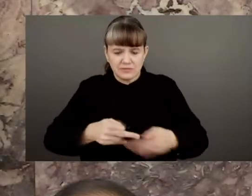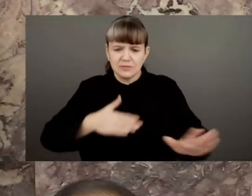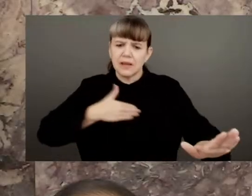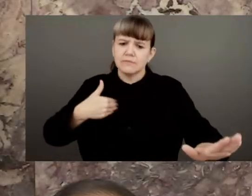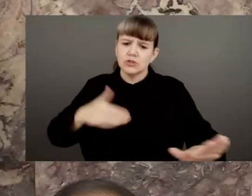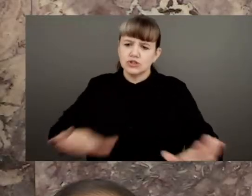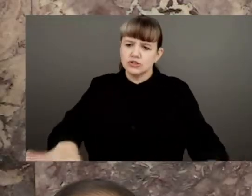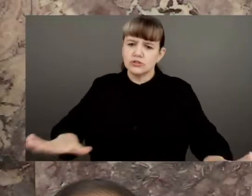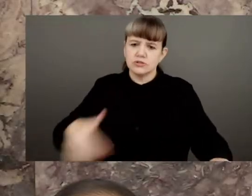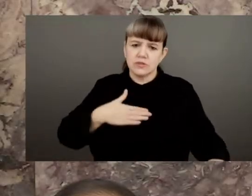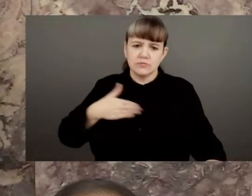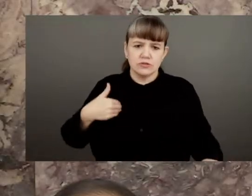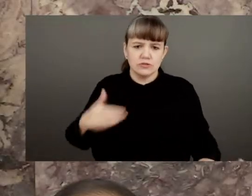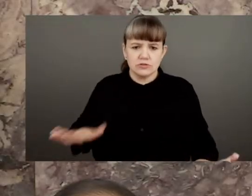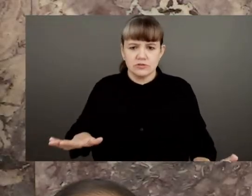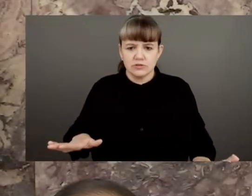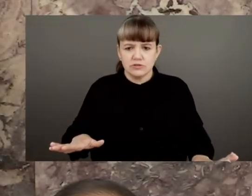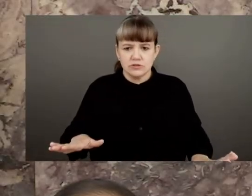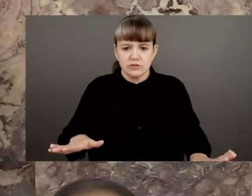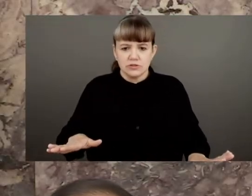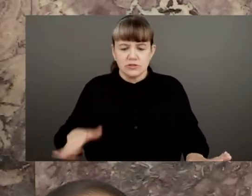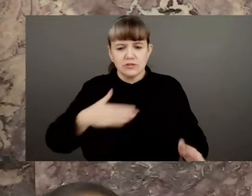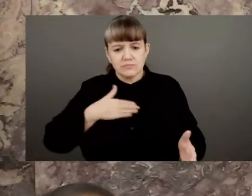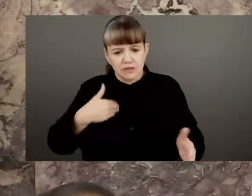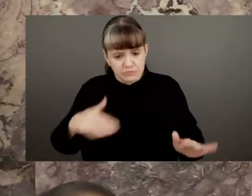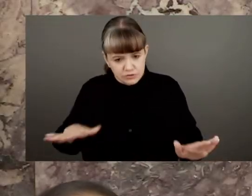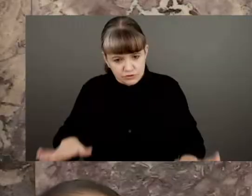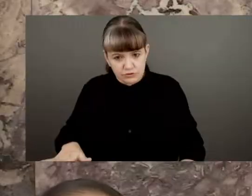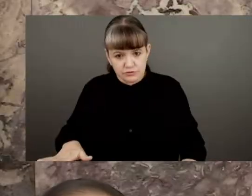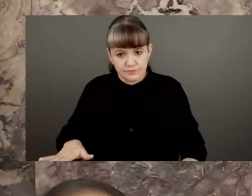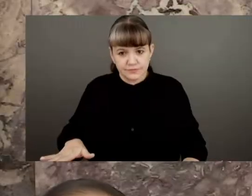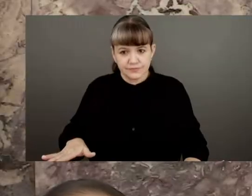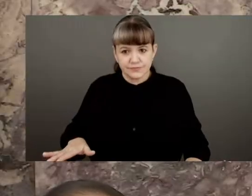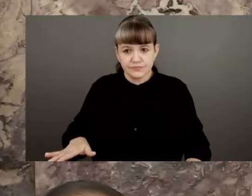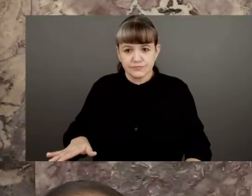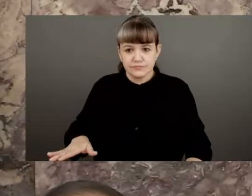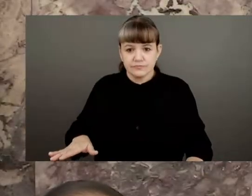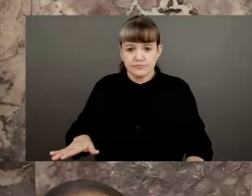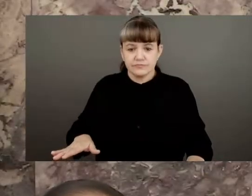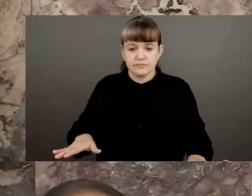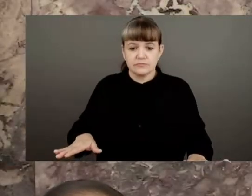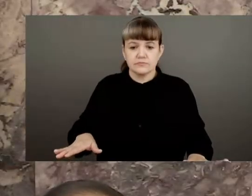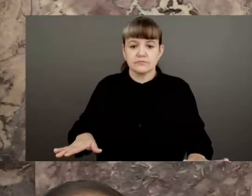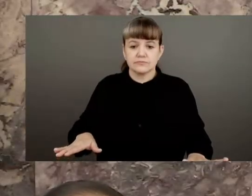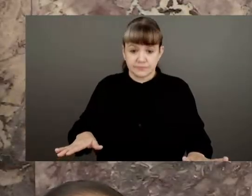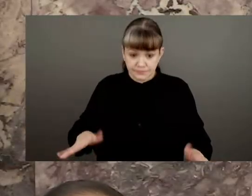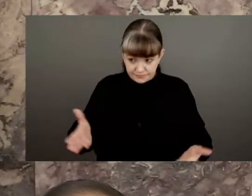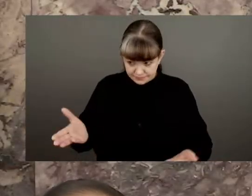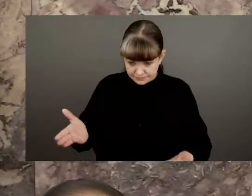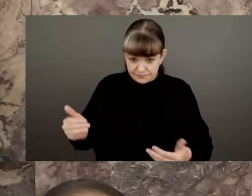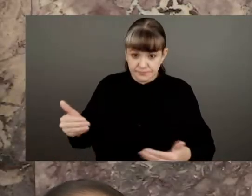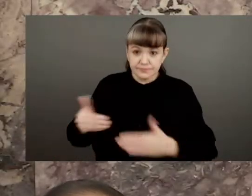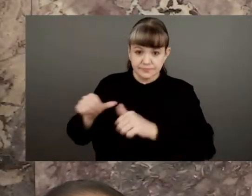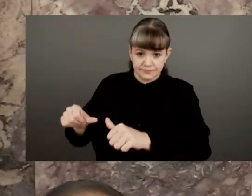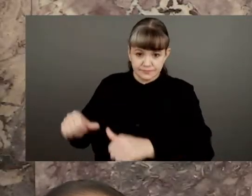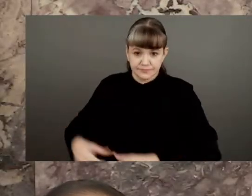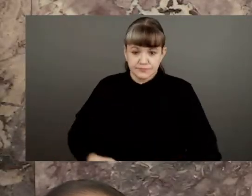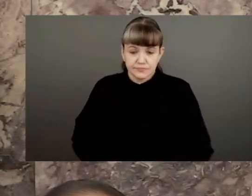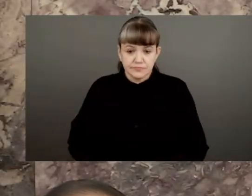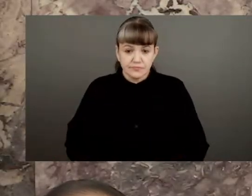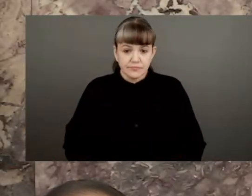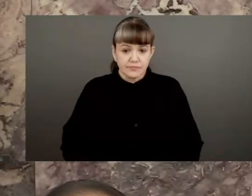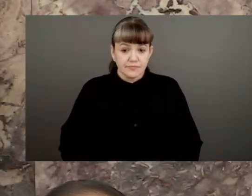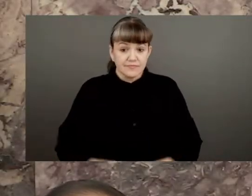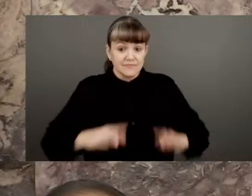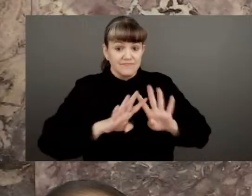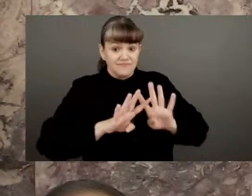order. Please continue. Mr. Speaker, not only do our frontline workers need to know that they are safe and